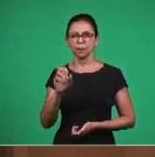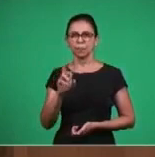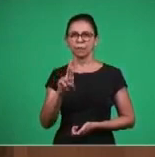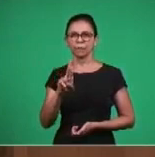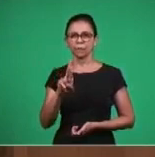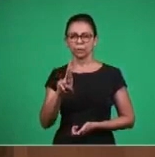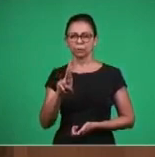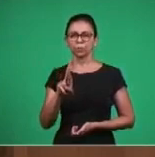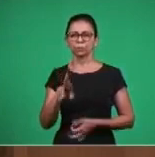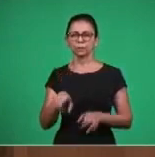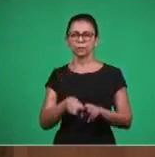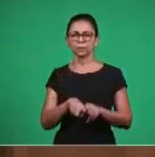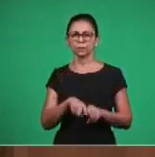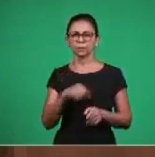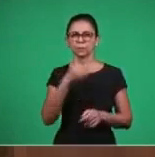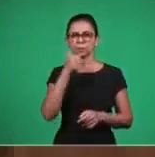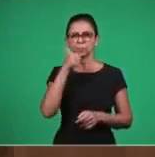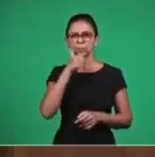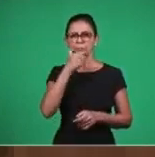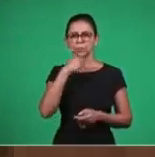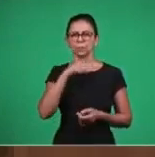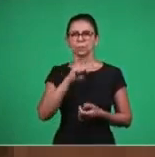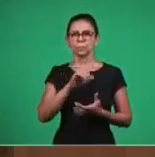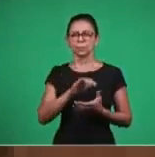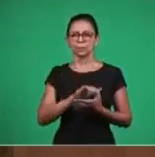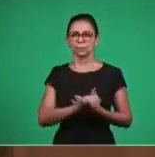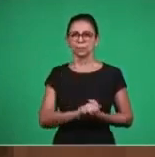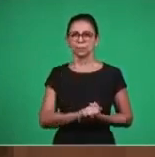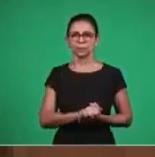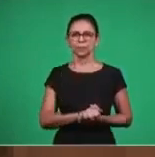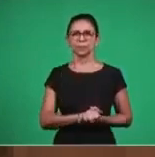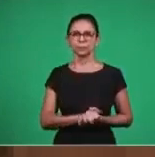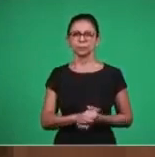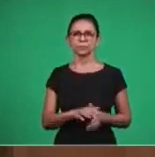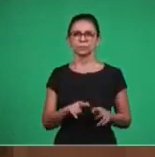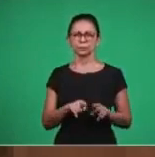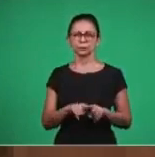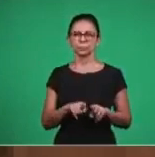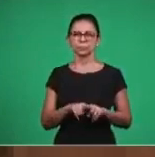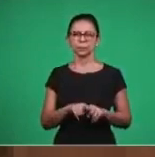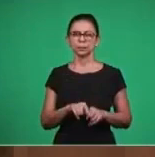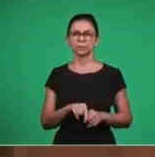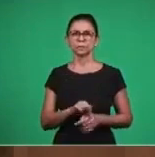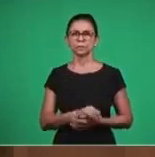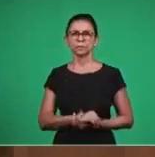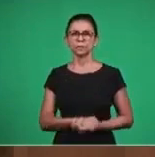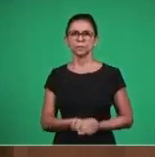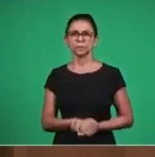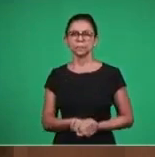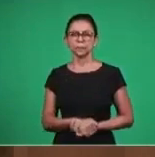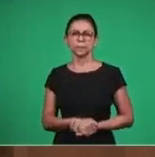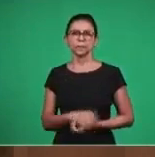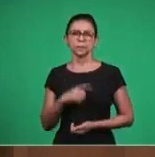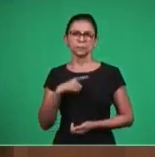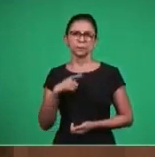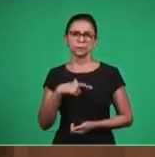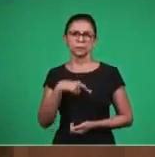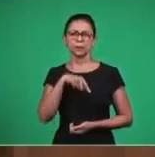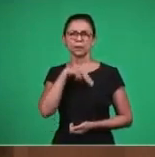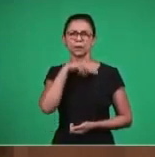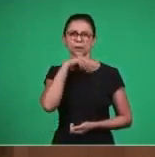Jodete, and a few grandchildren, even though he was so young. A group of grandchildren